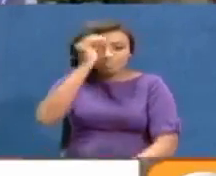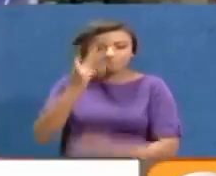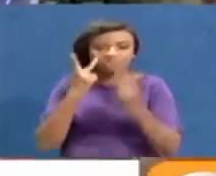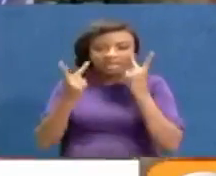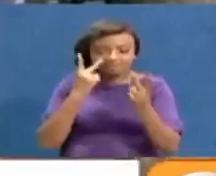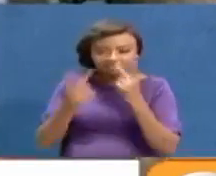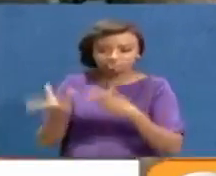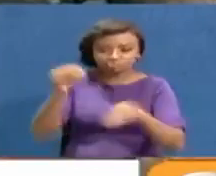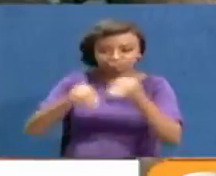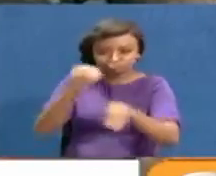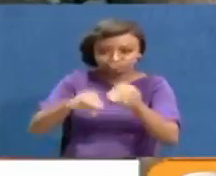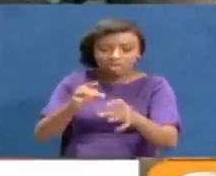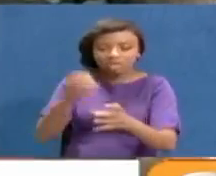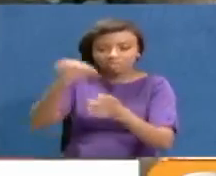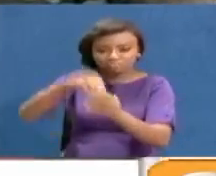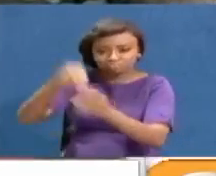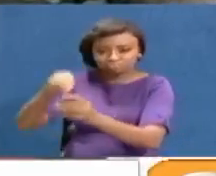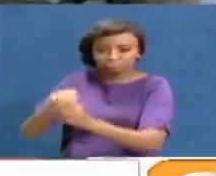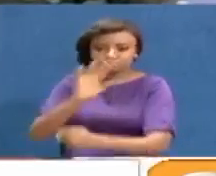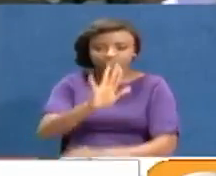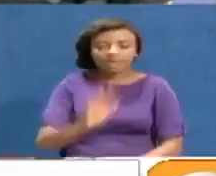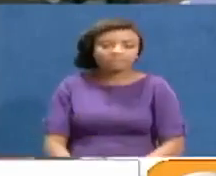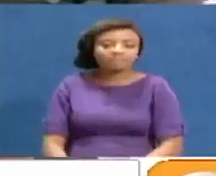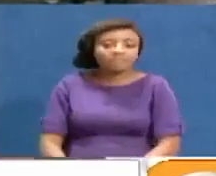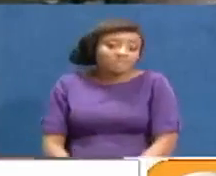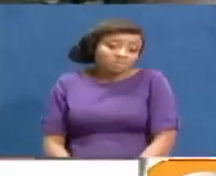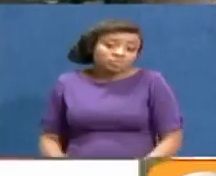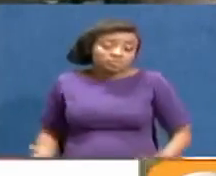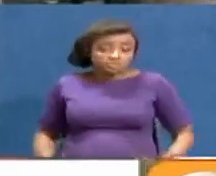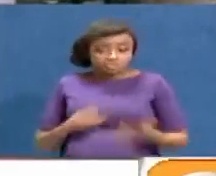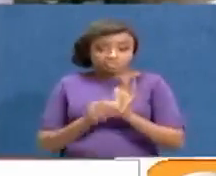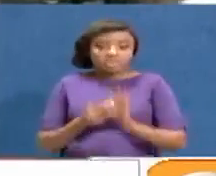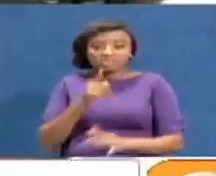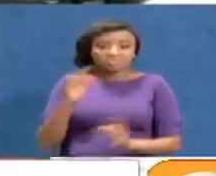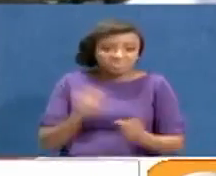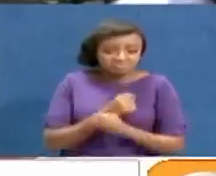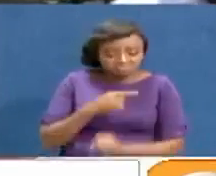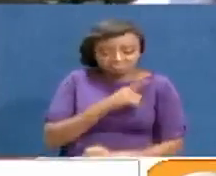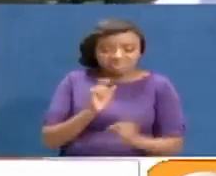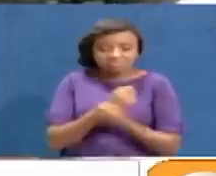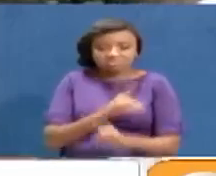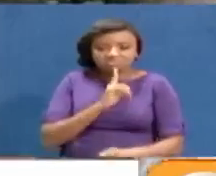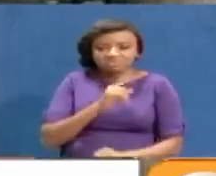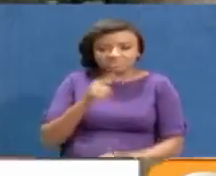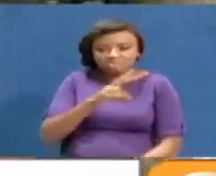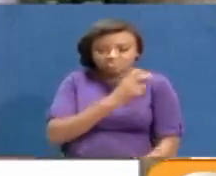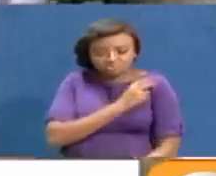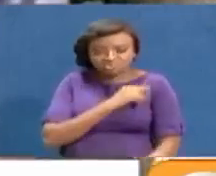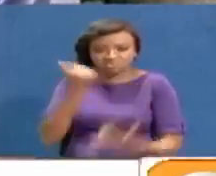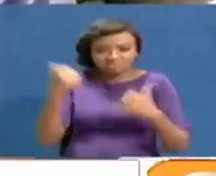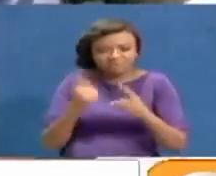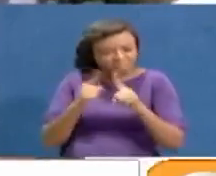their contributions to the tea regulation. So really, you cannot say that you are not part